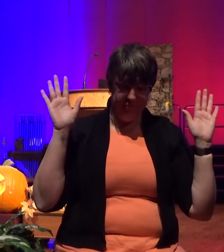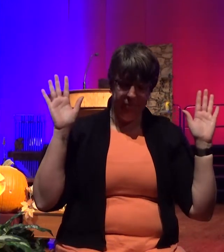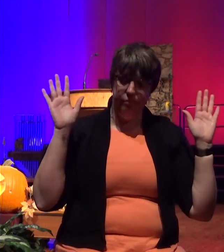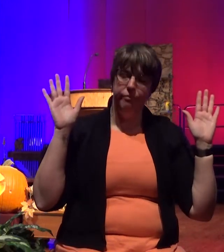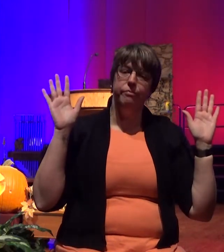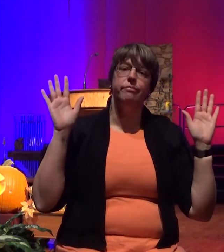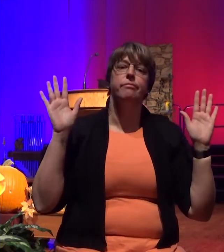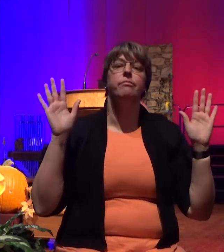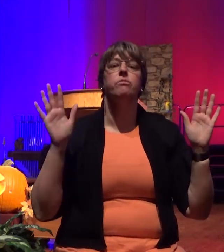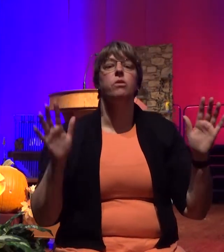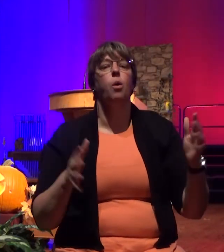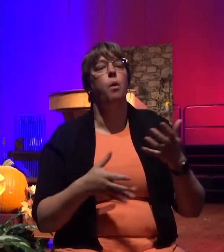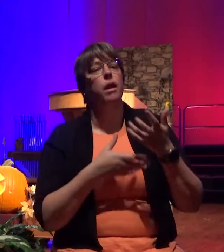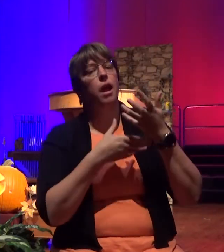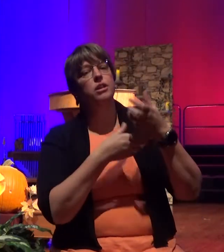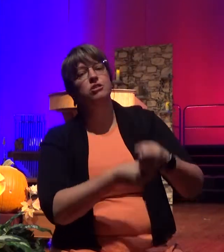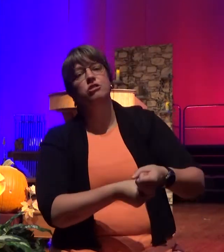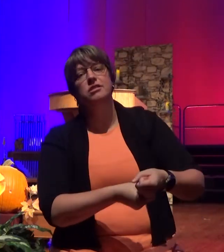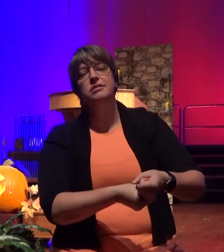When I trust